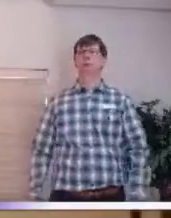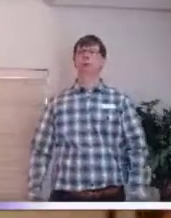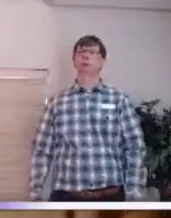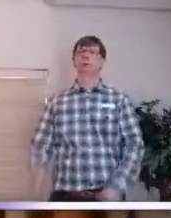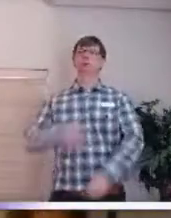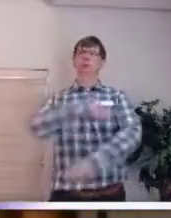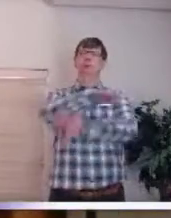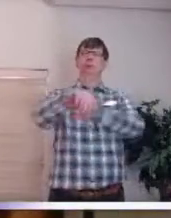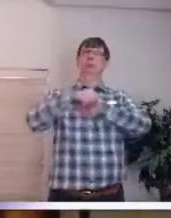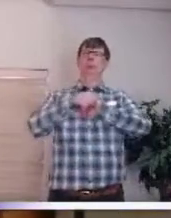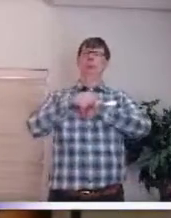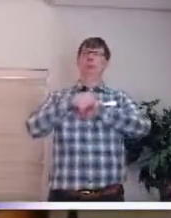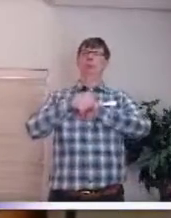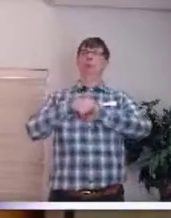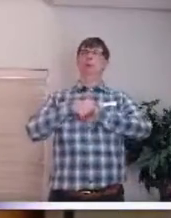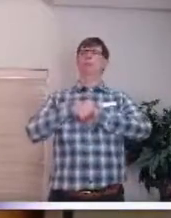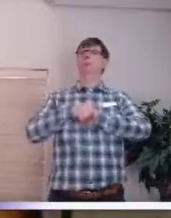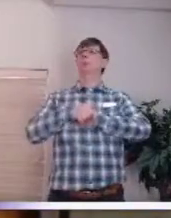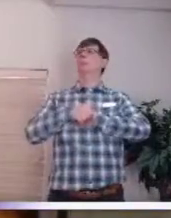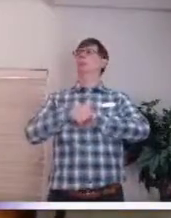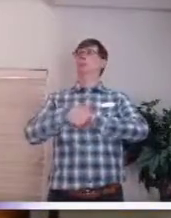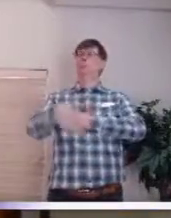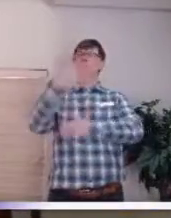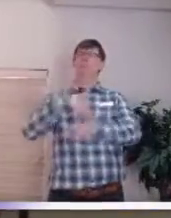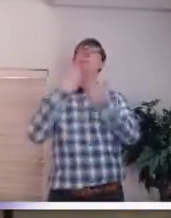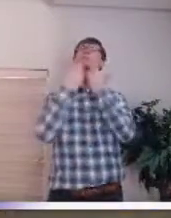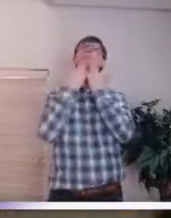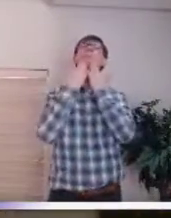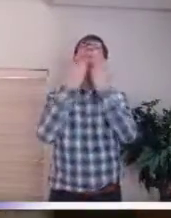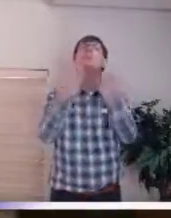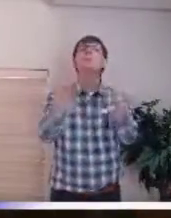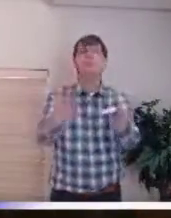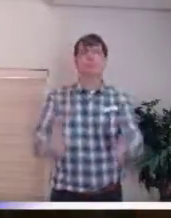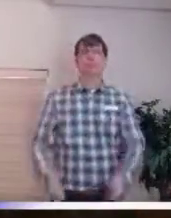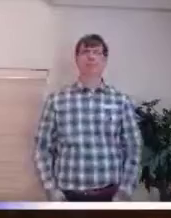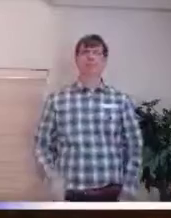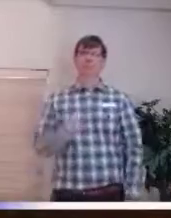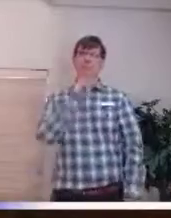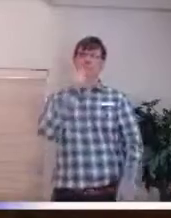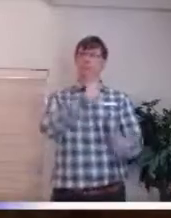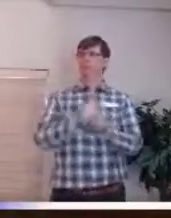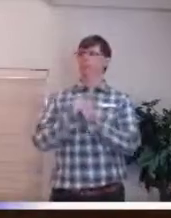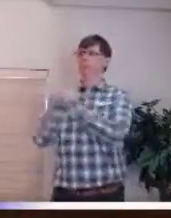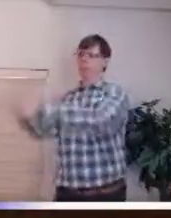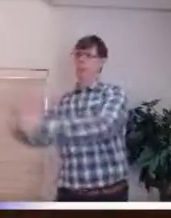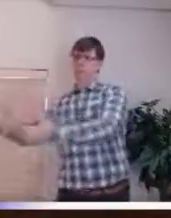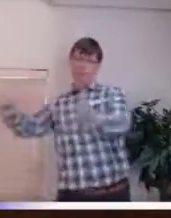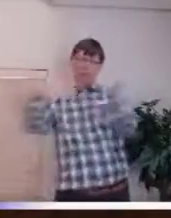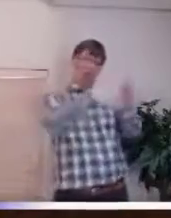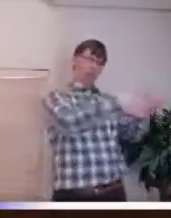in peace, in gratitude, which leads me to the last